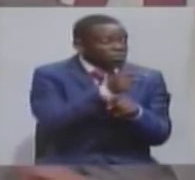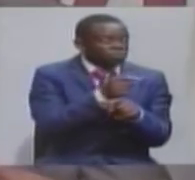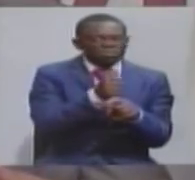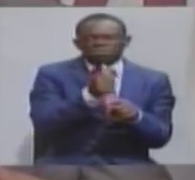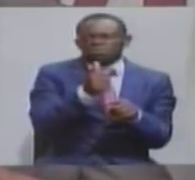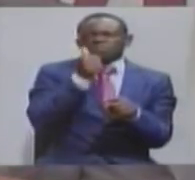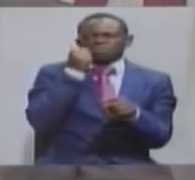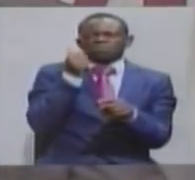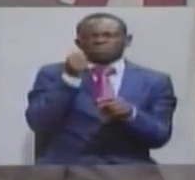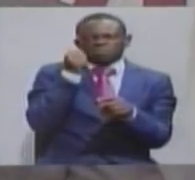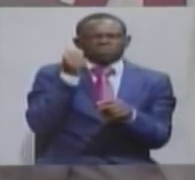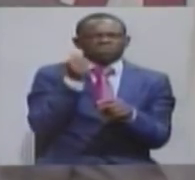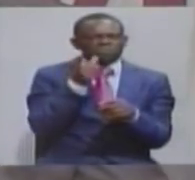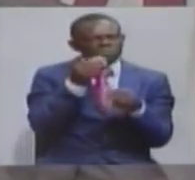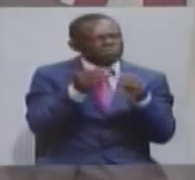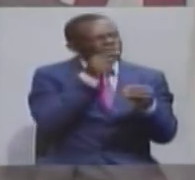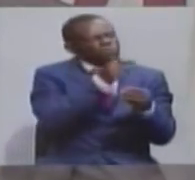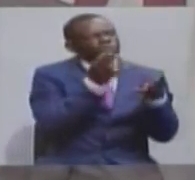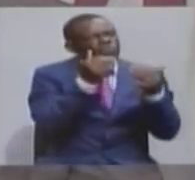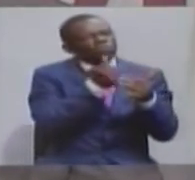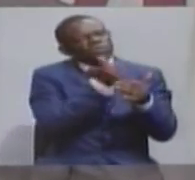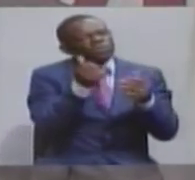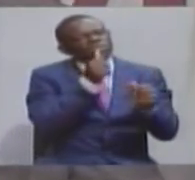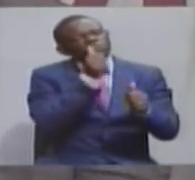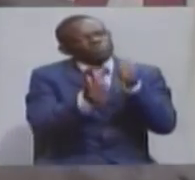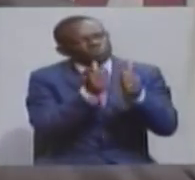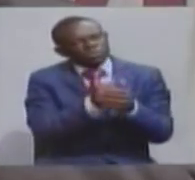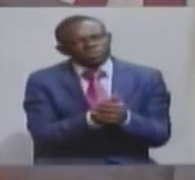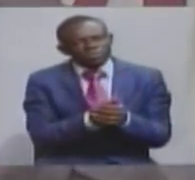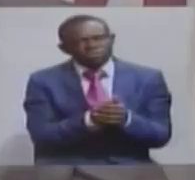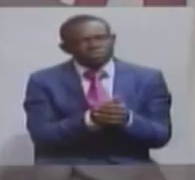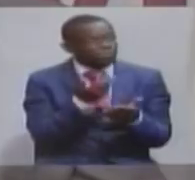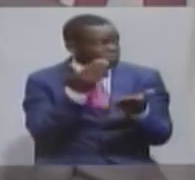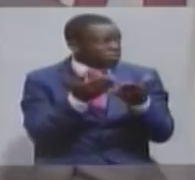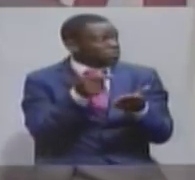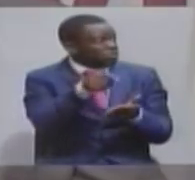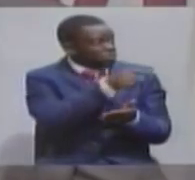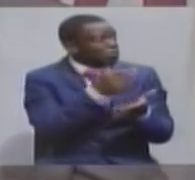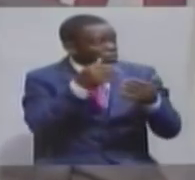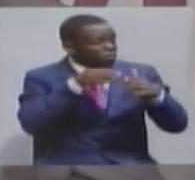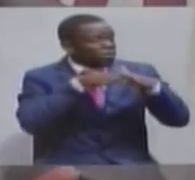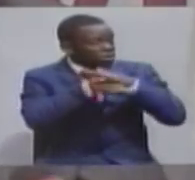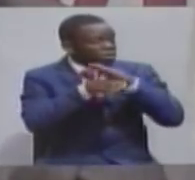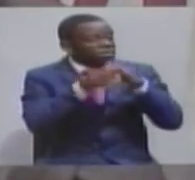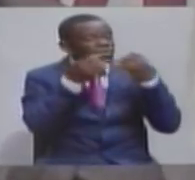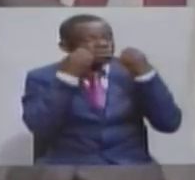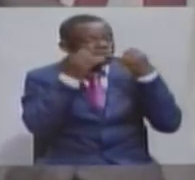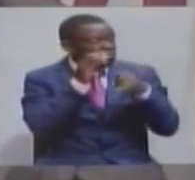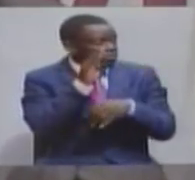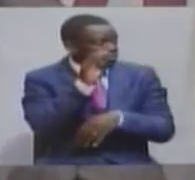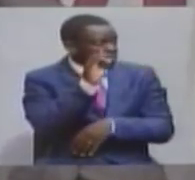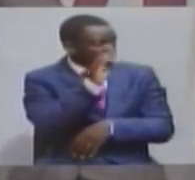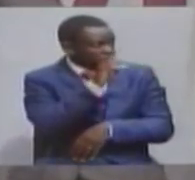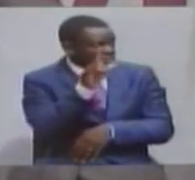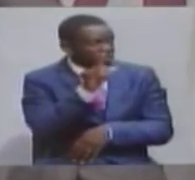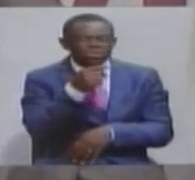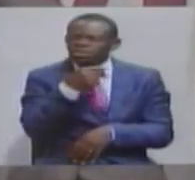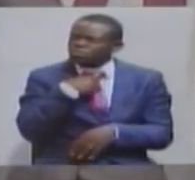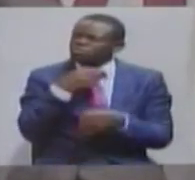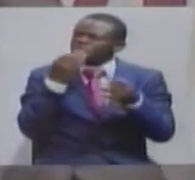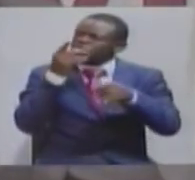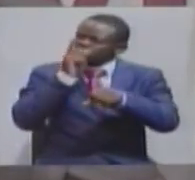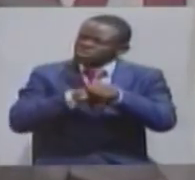What other thing is it? Access to Information Bill? Access to Information Bill, I've said many times. The Ministry of Justice, Ministry of